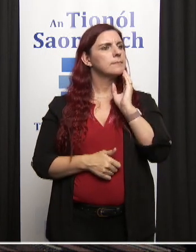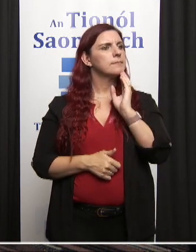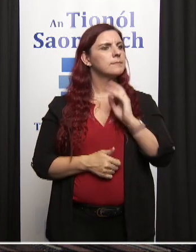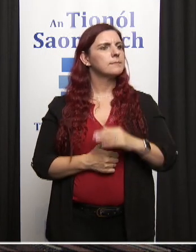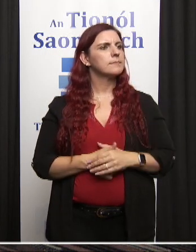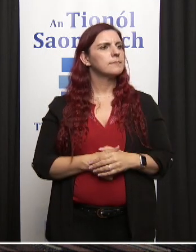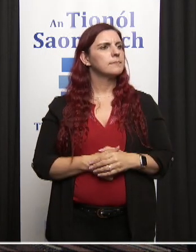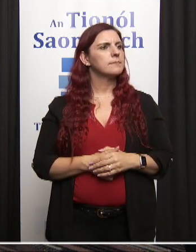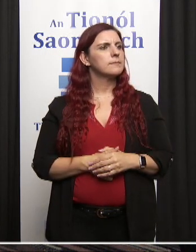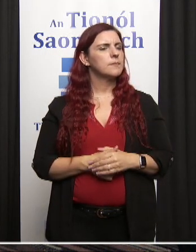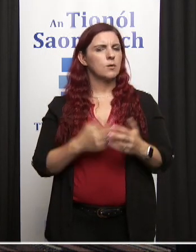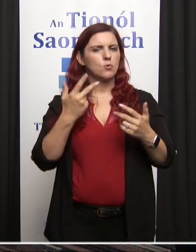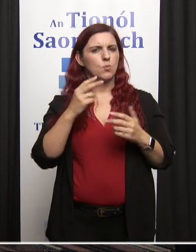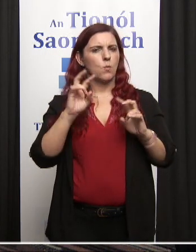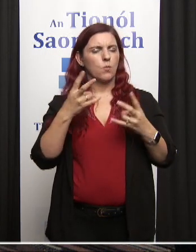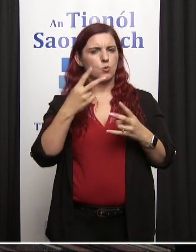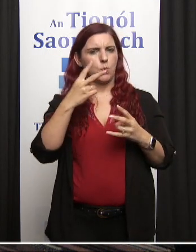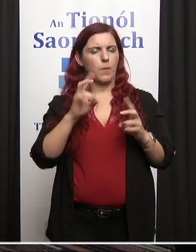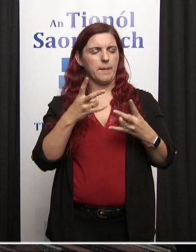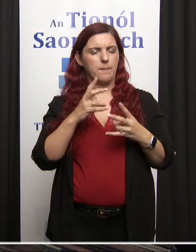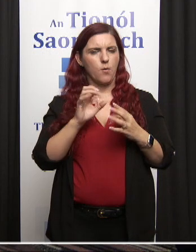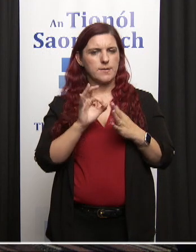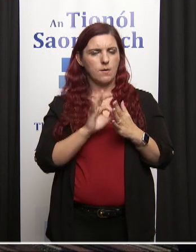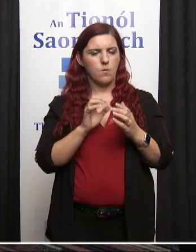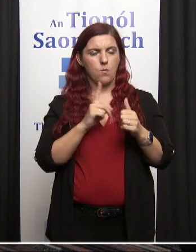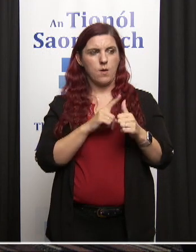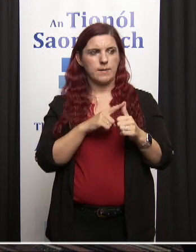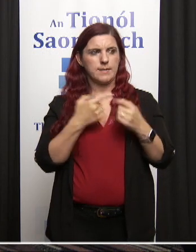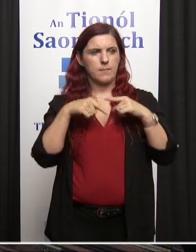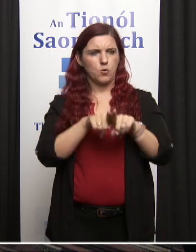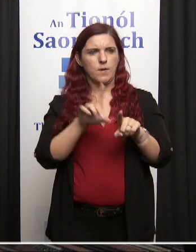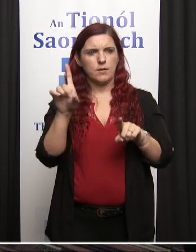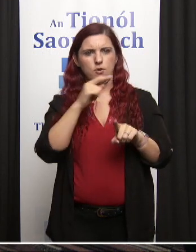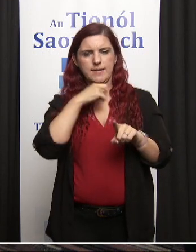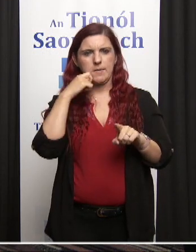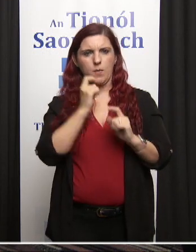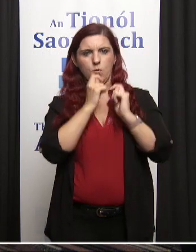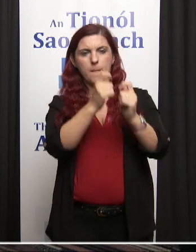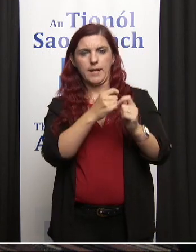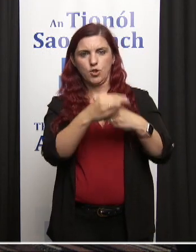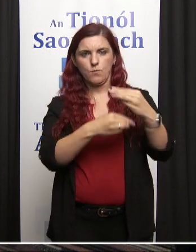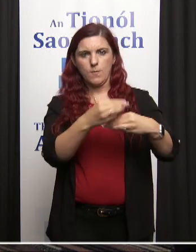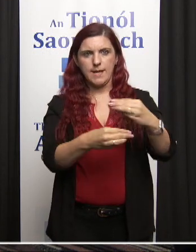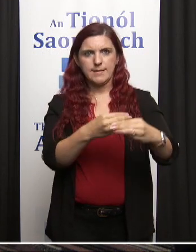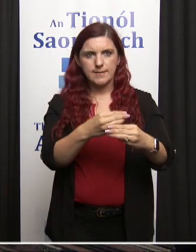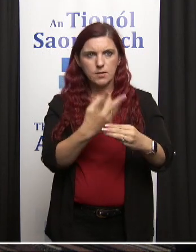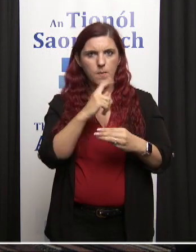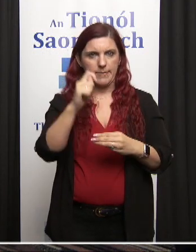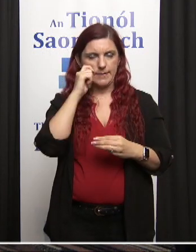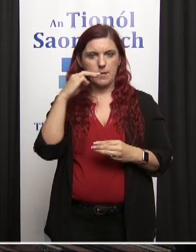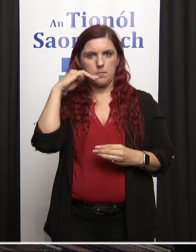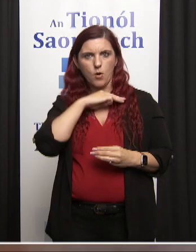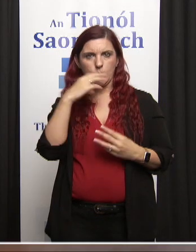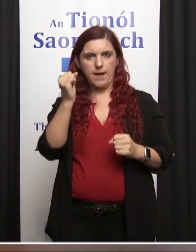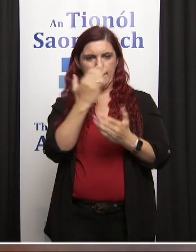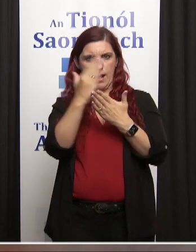Thanks very much. Just 2 quick points. One is similar to the point that Deirdre was making about the nomination process. I think it is important that we have